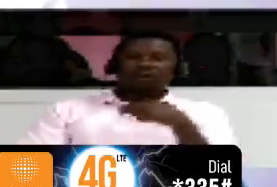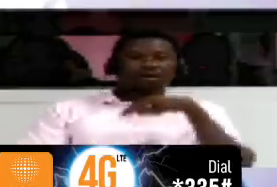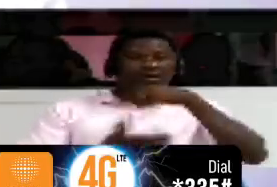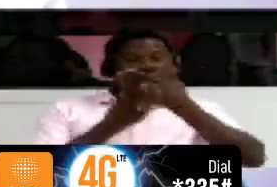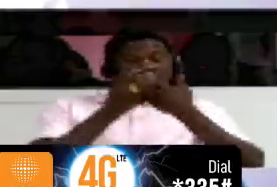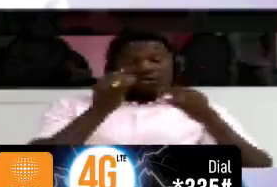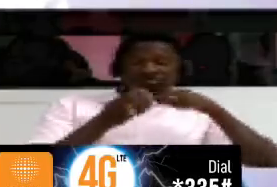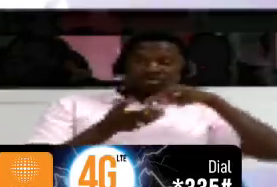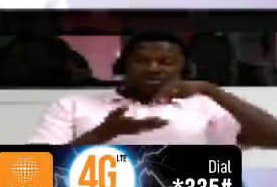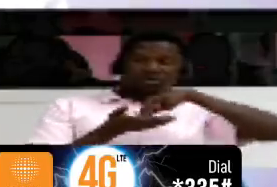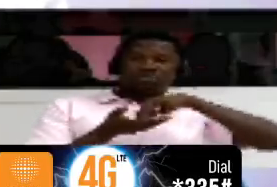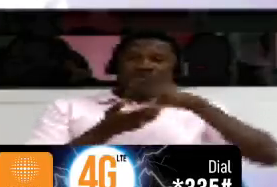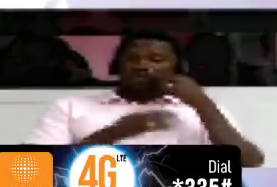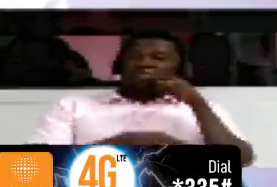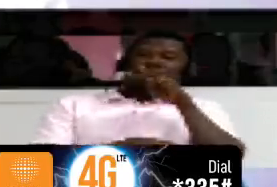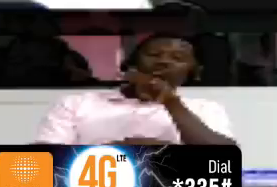hall.